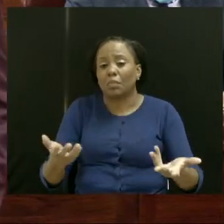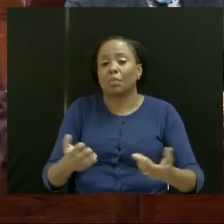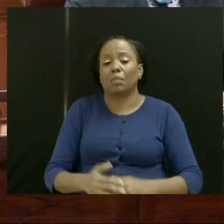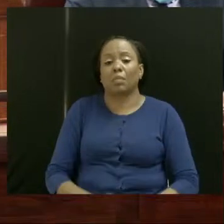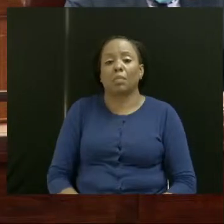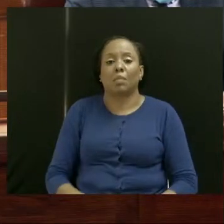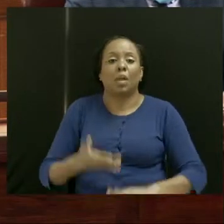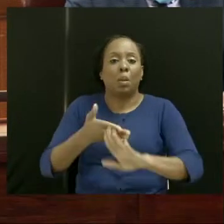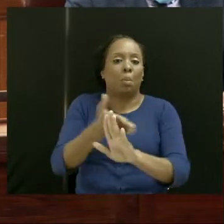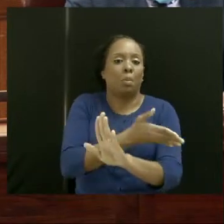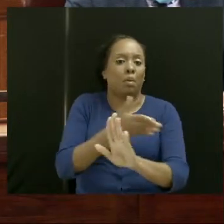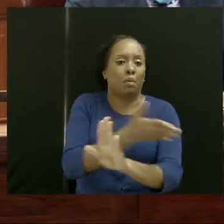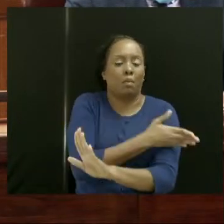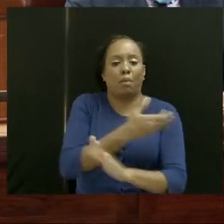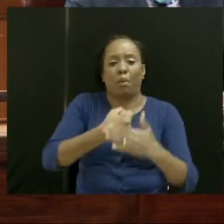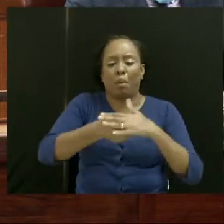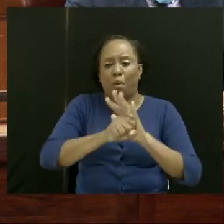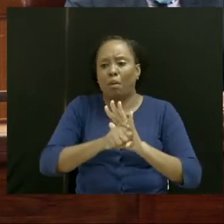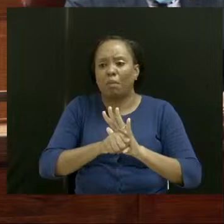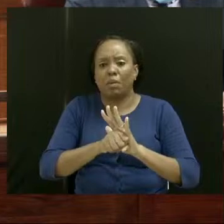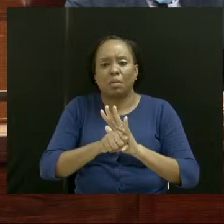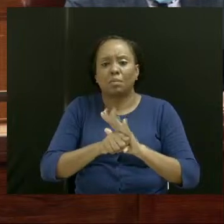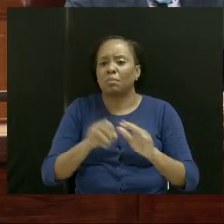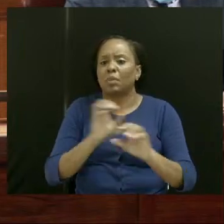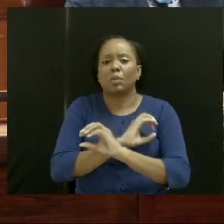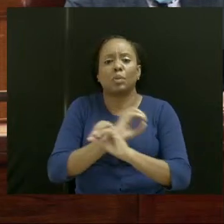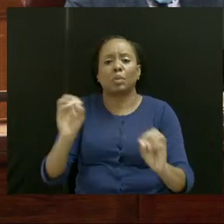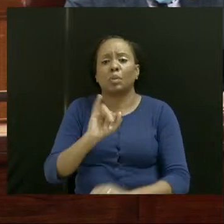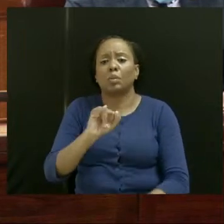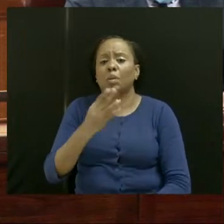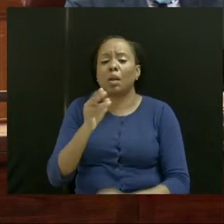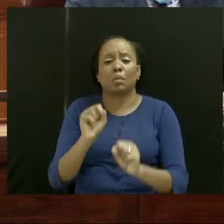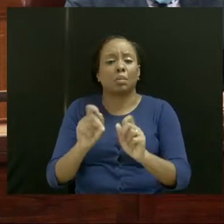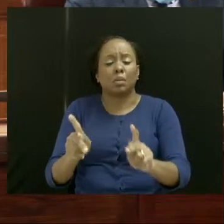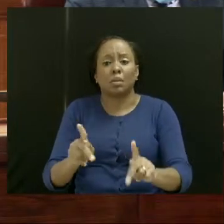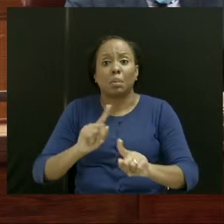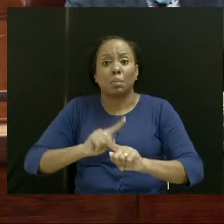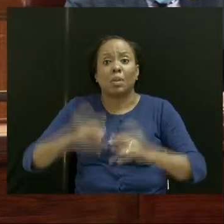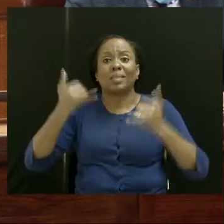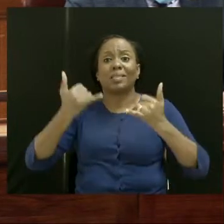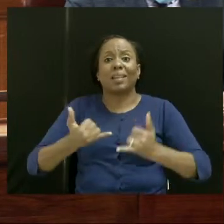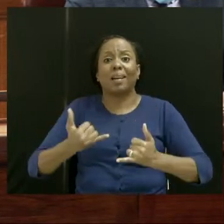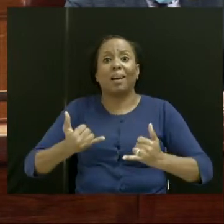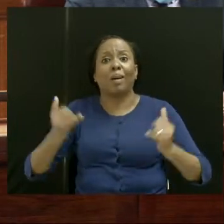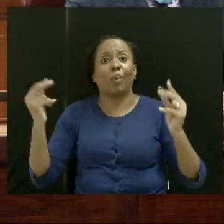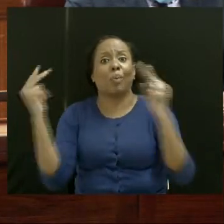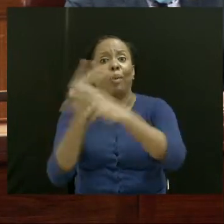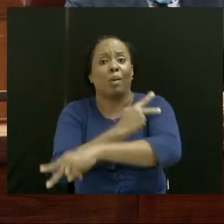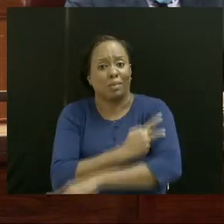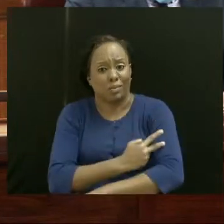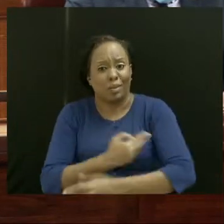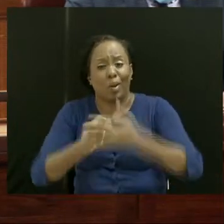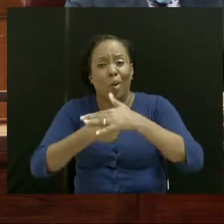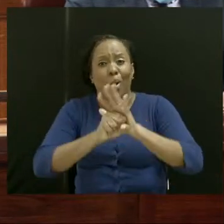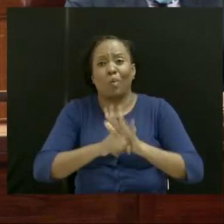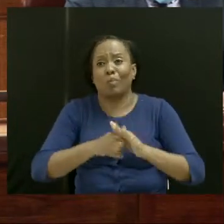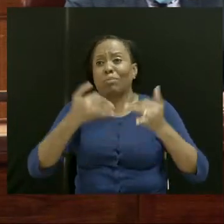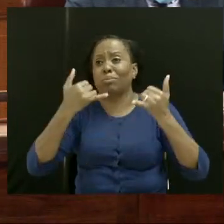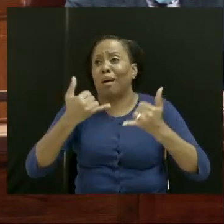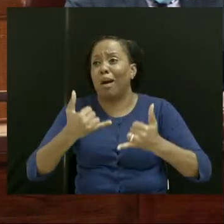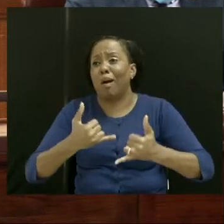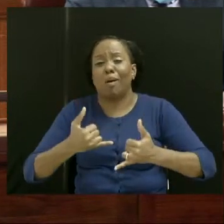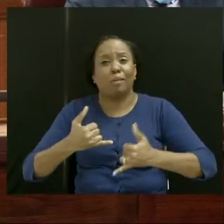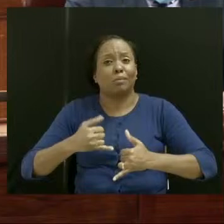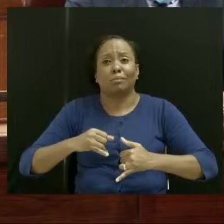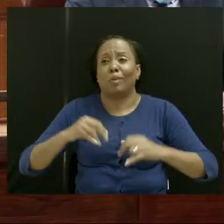COVID has exacerbated the situation. No certainty of job opportunity for these